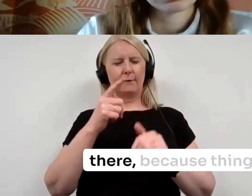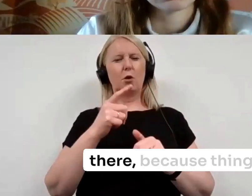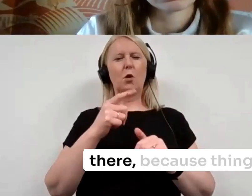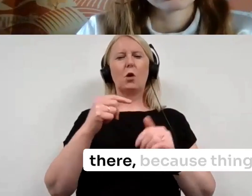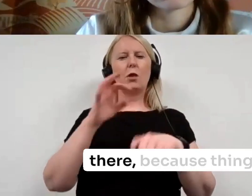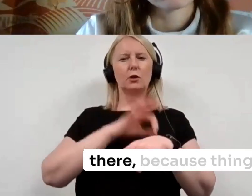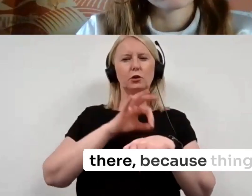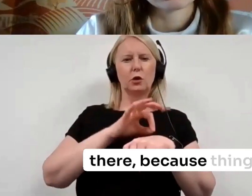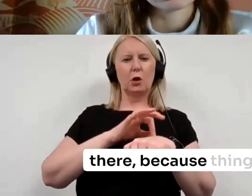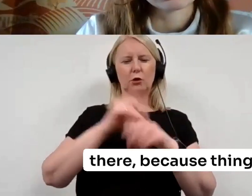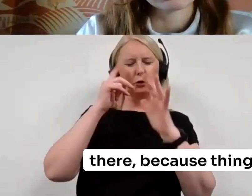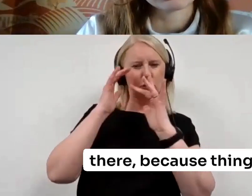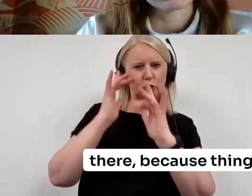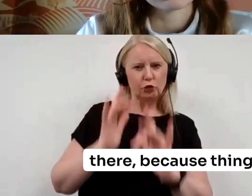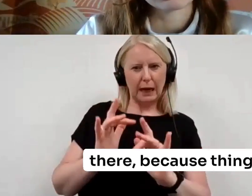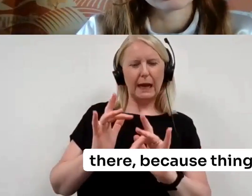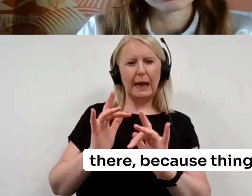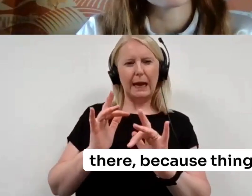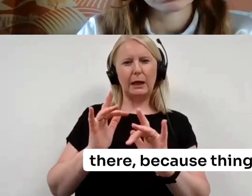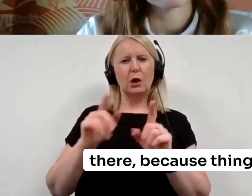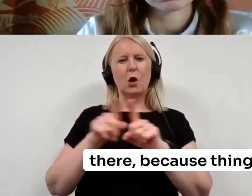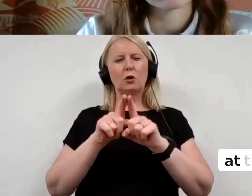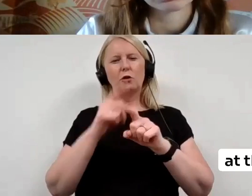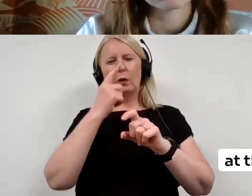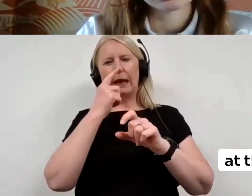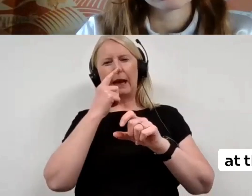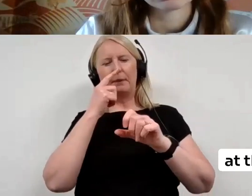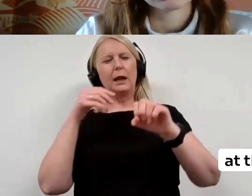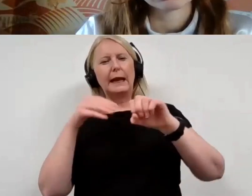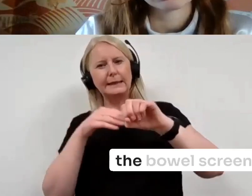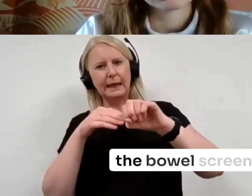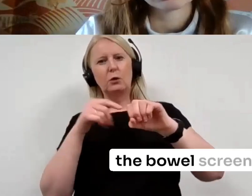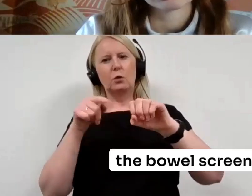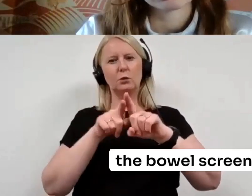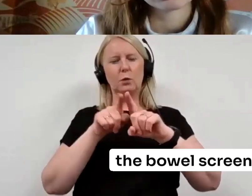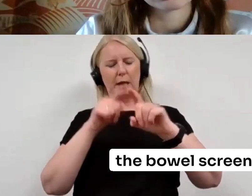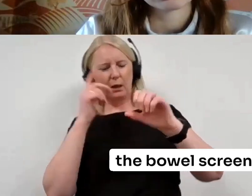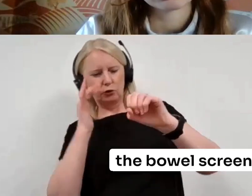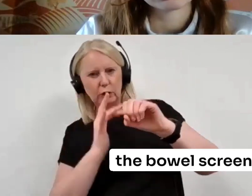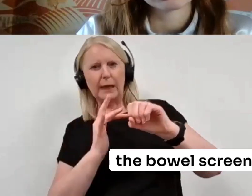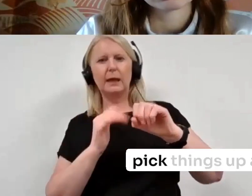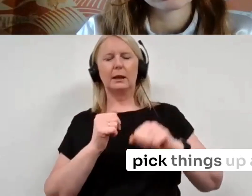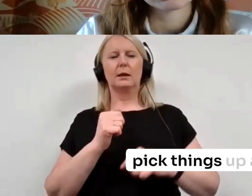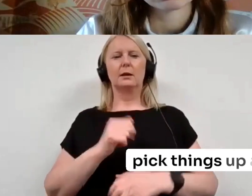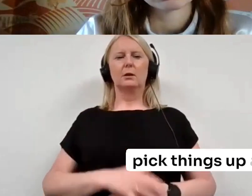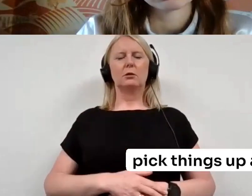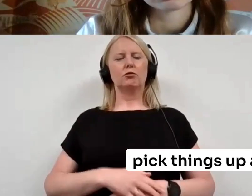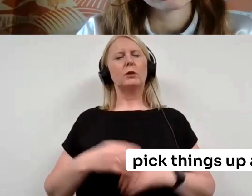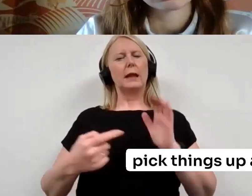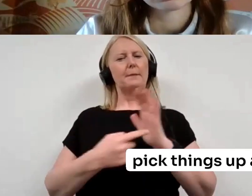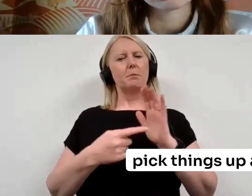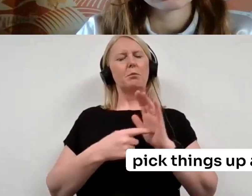internal there, because things can be missed just at the anus. From the bowel screening, it's really trying to pick things up a